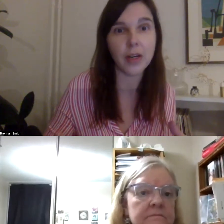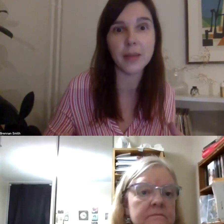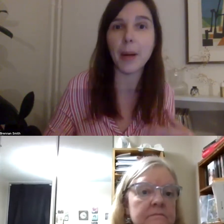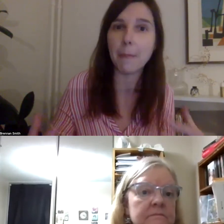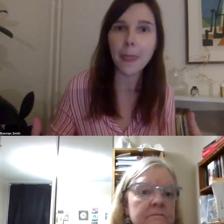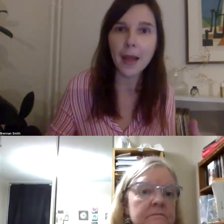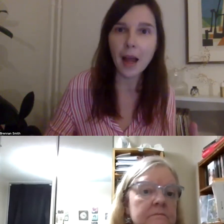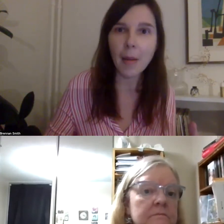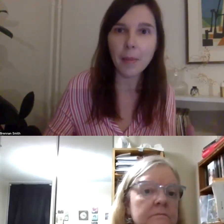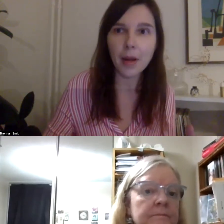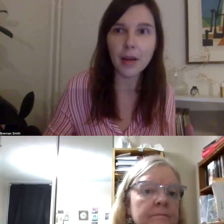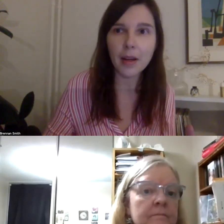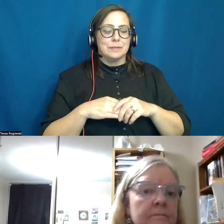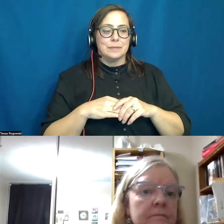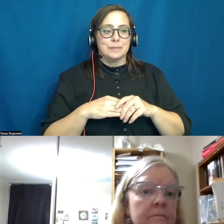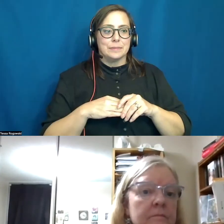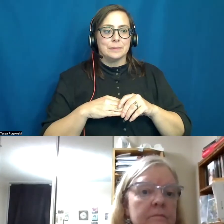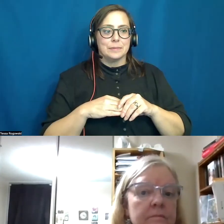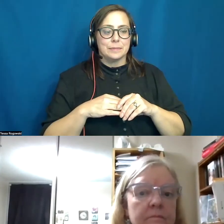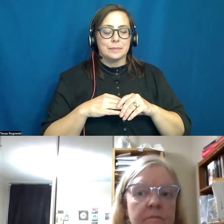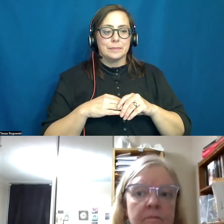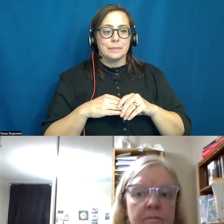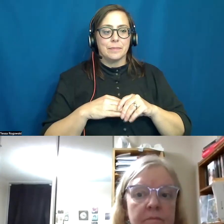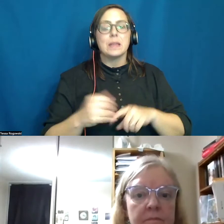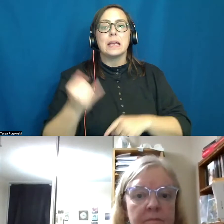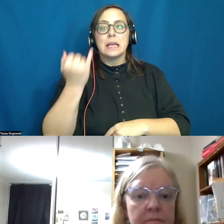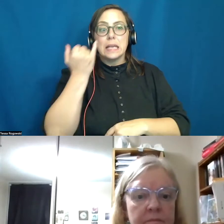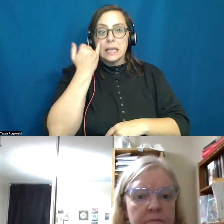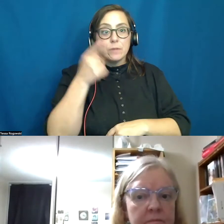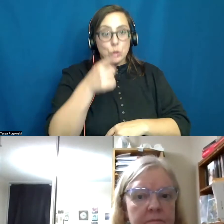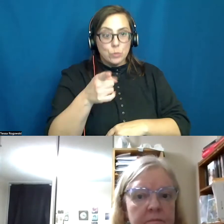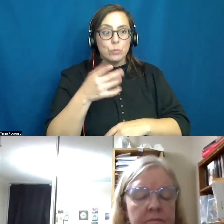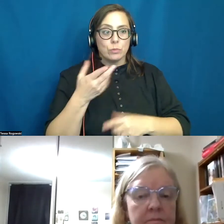in journalism, but if you do work,